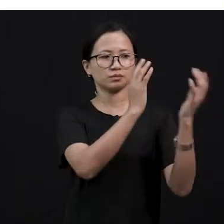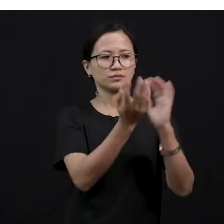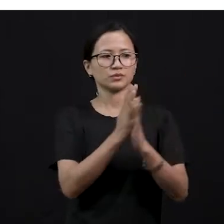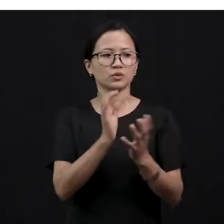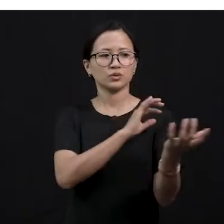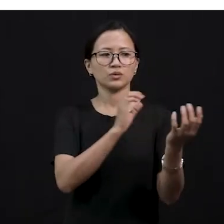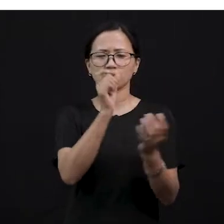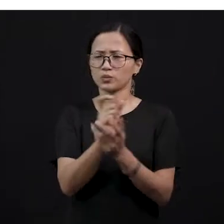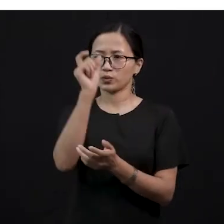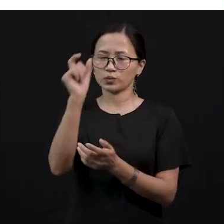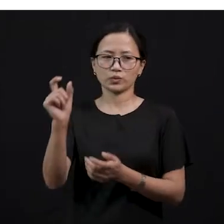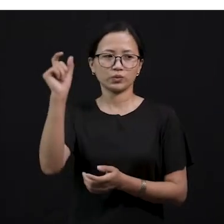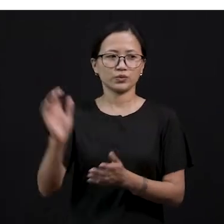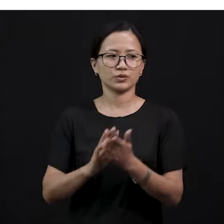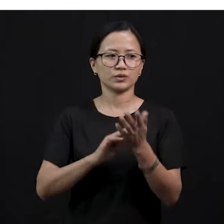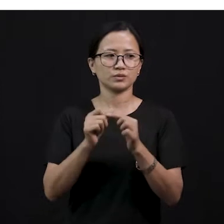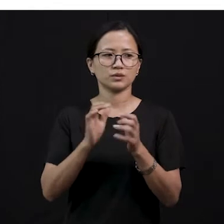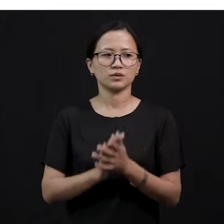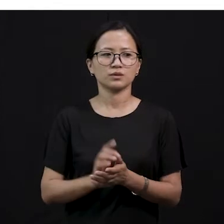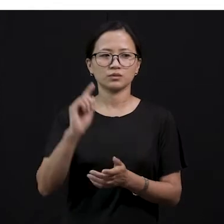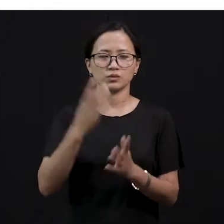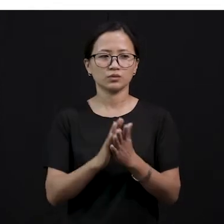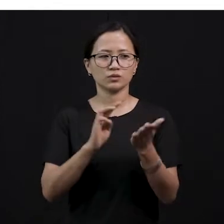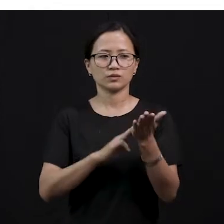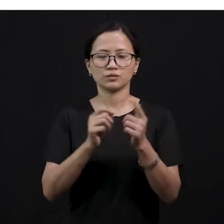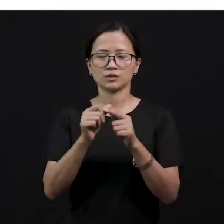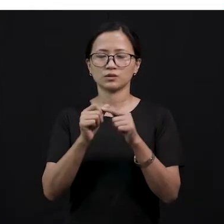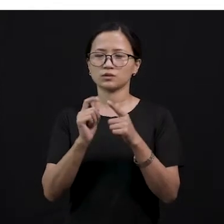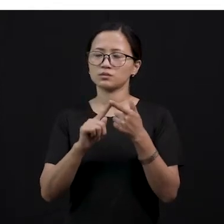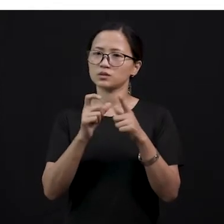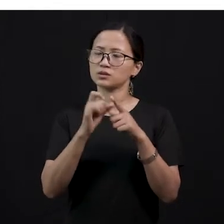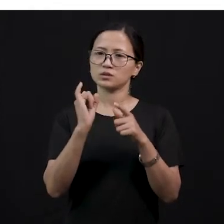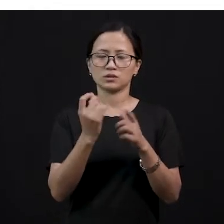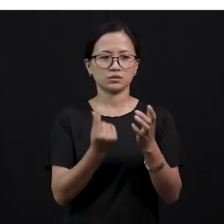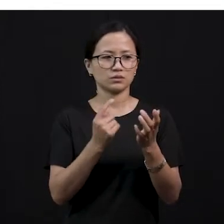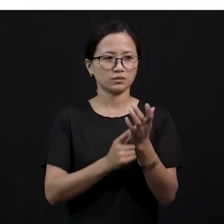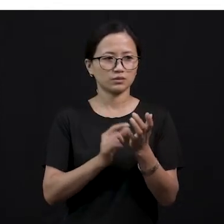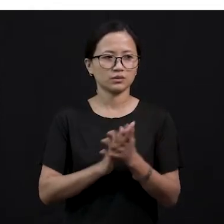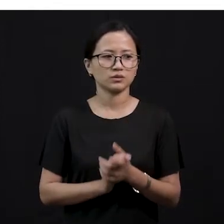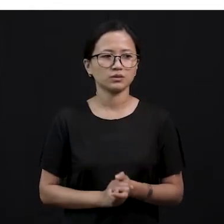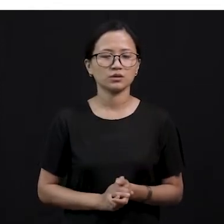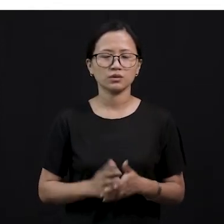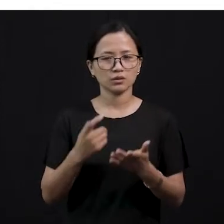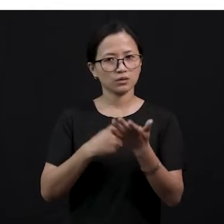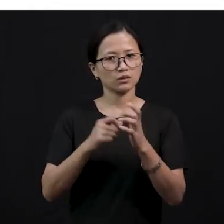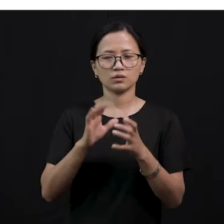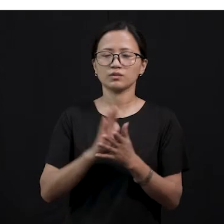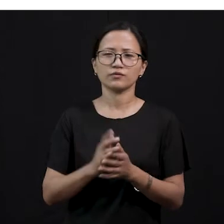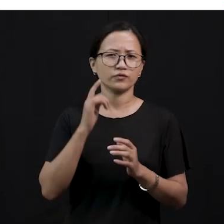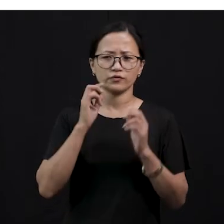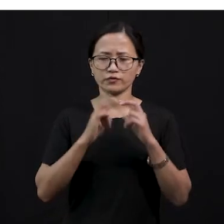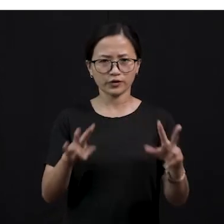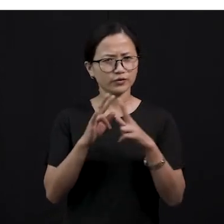medium. It is a medium of communication. So remember, the role of media is very,